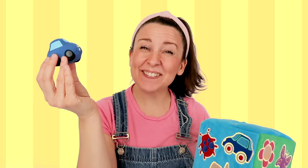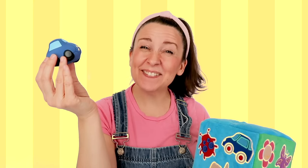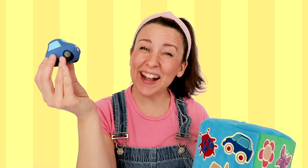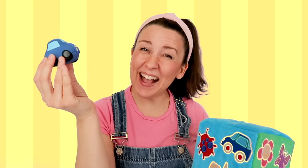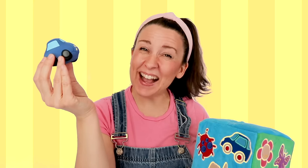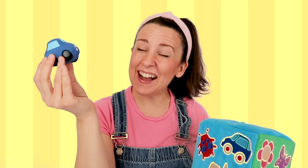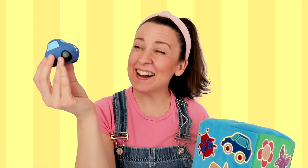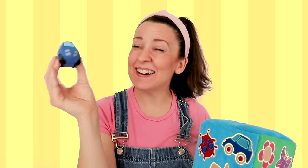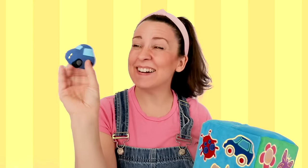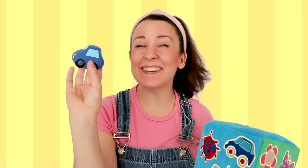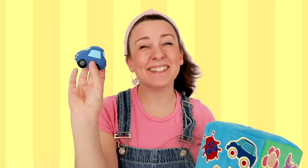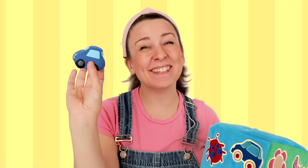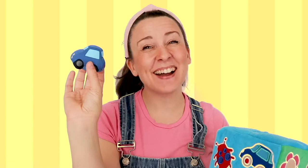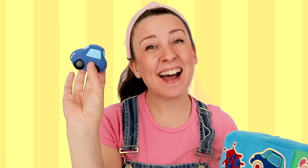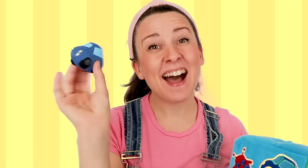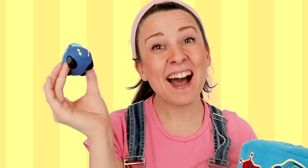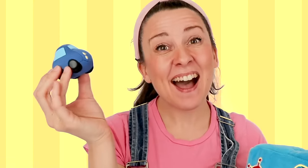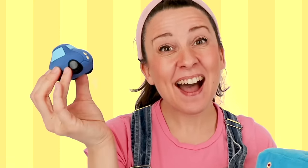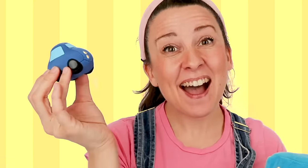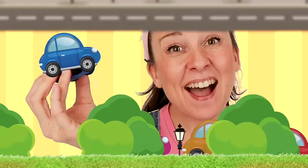car. Wow.